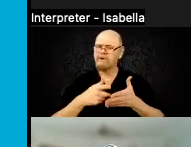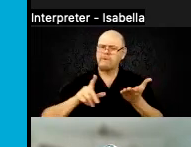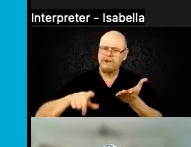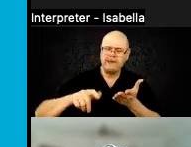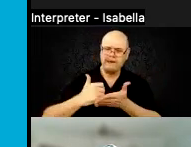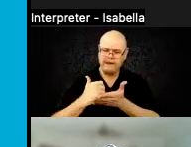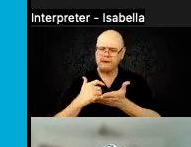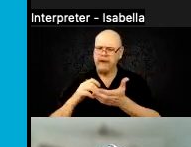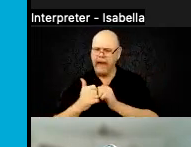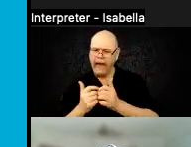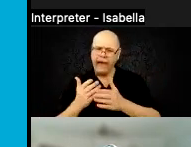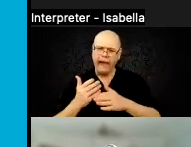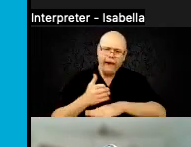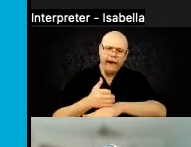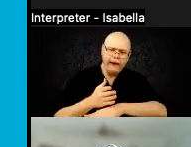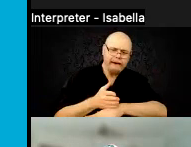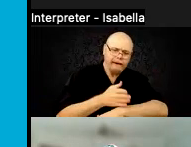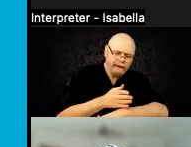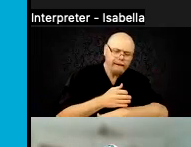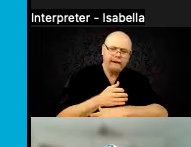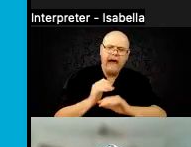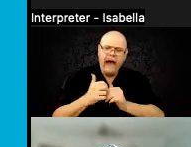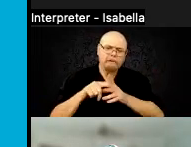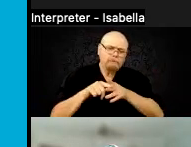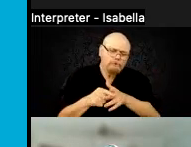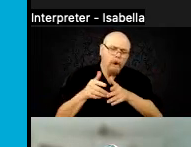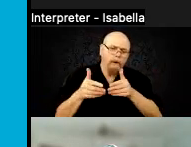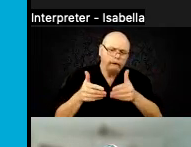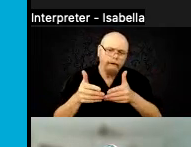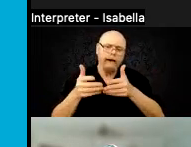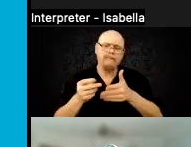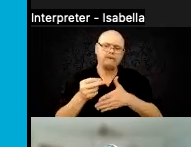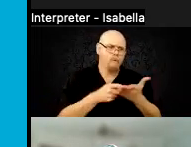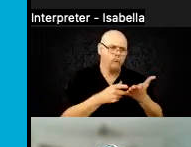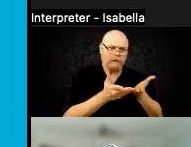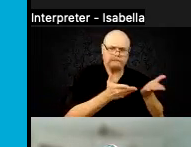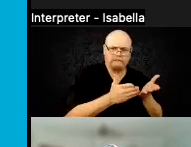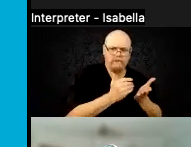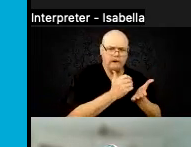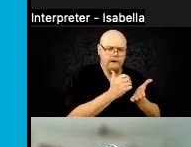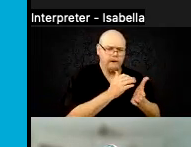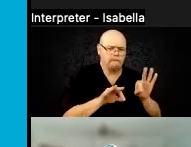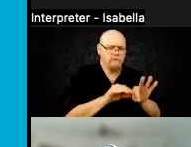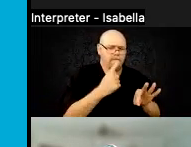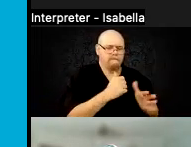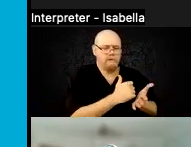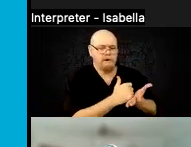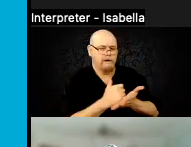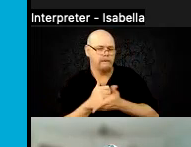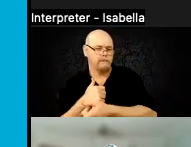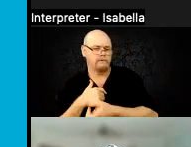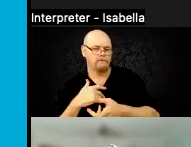right? To really kind of figure out where we're going to start and what services might be important for that person to figure out